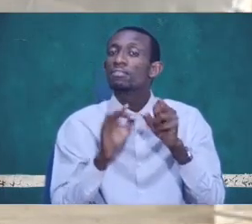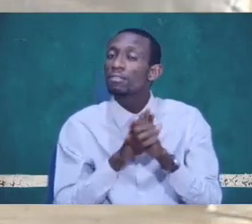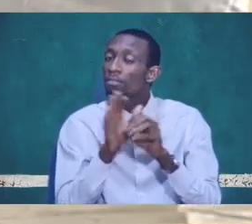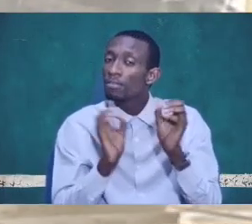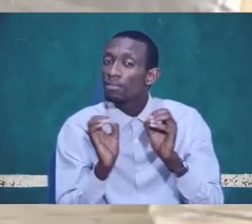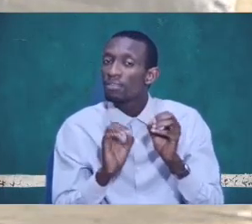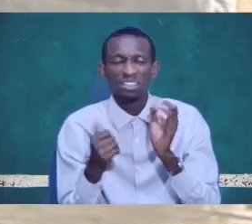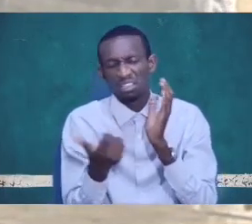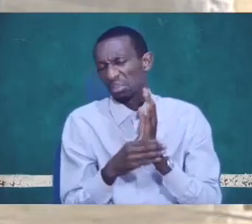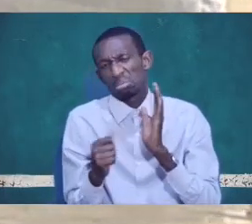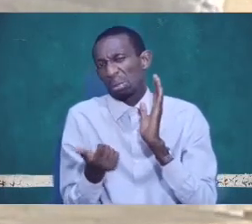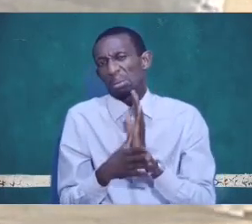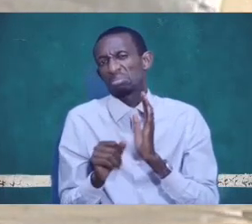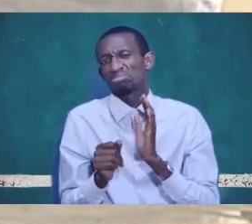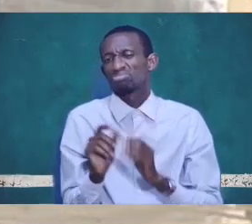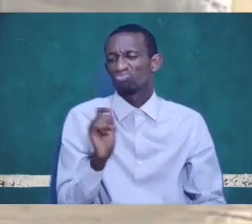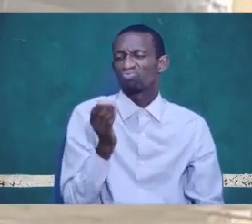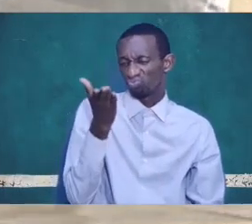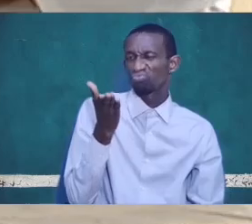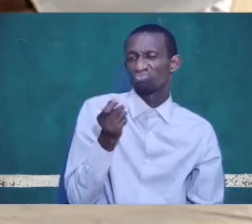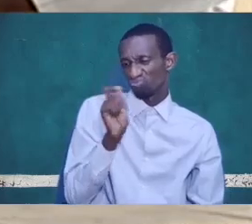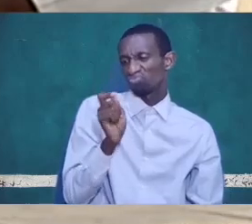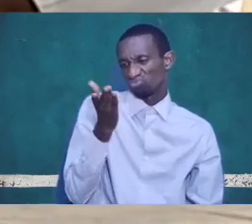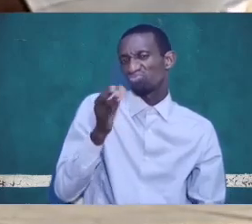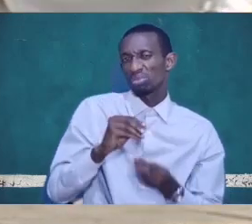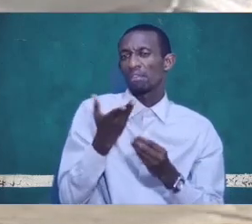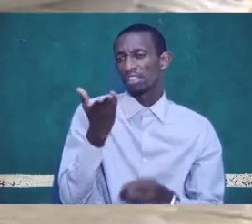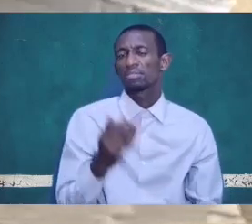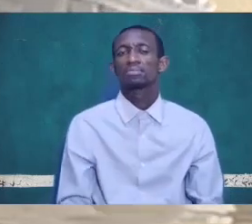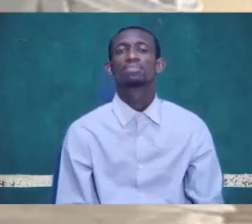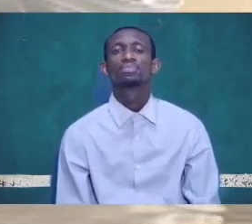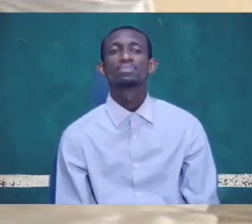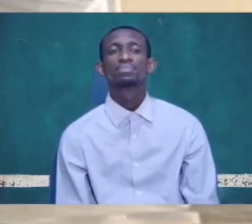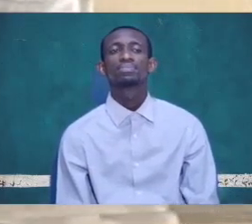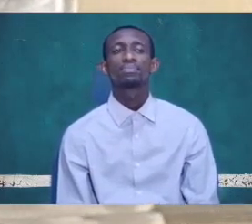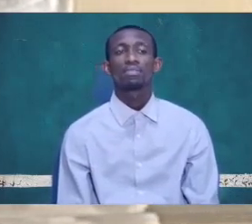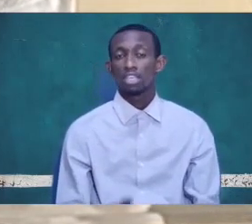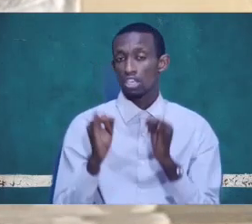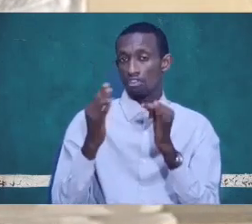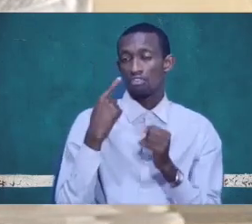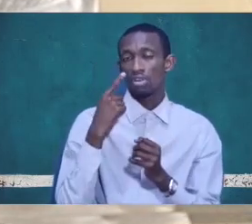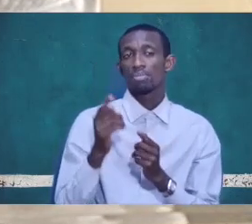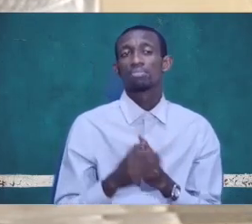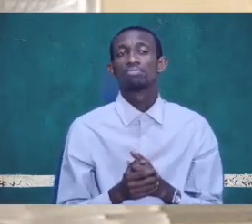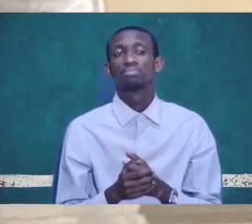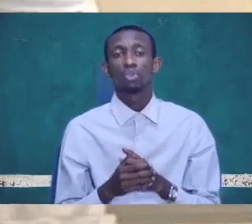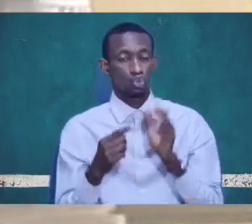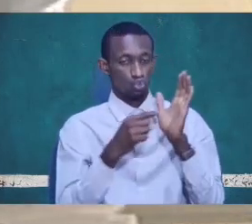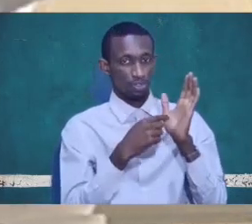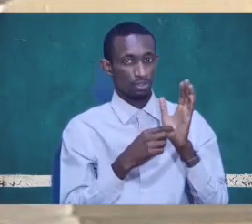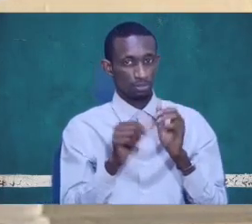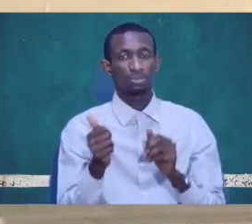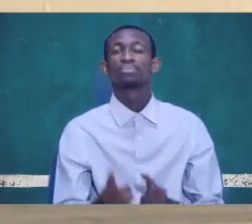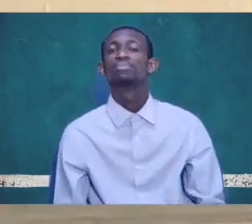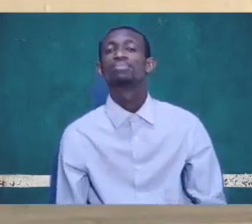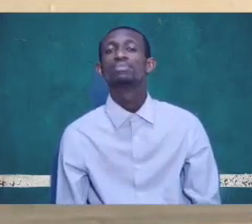problem. You just put there what is available. If we go to the other example,